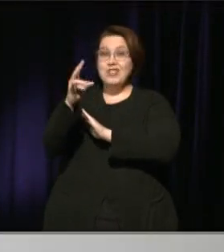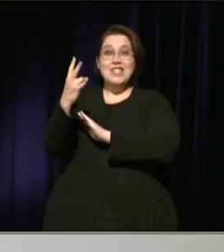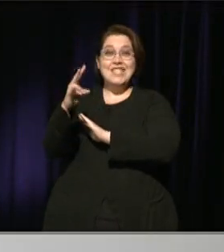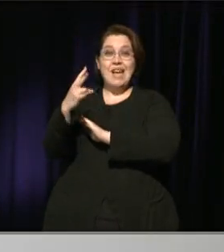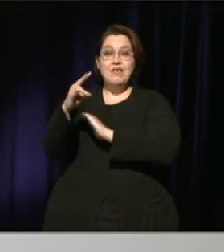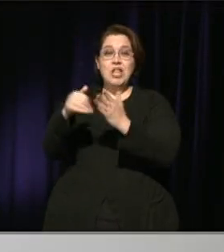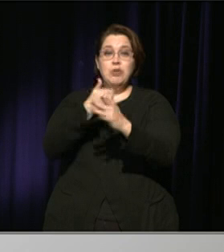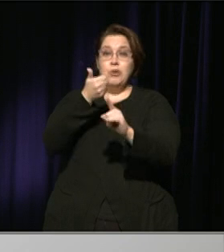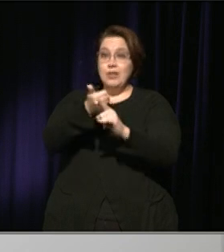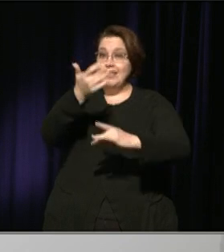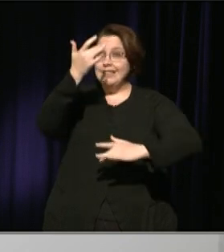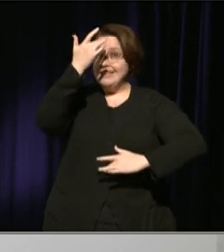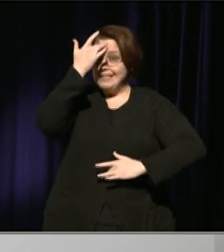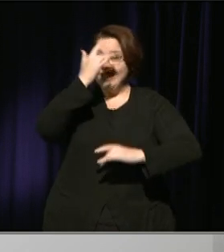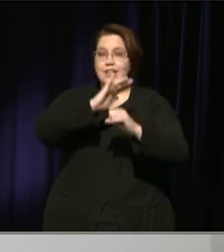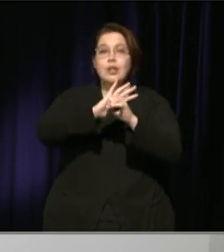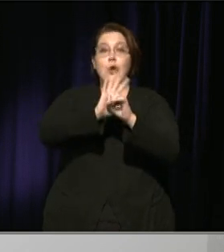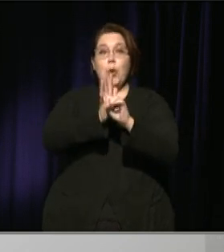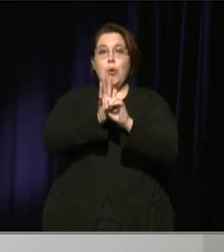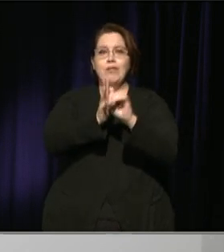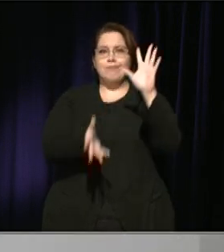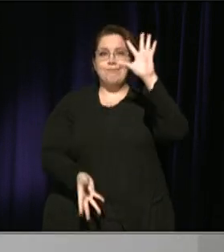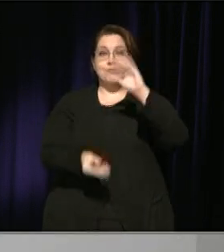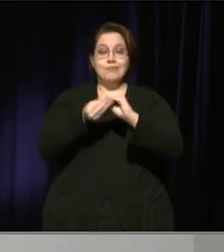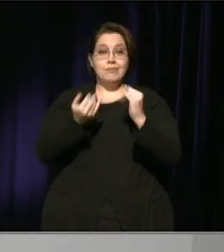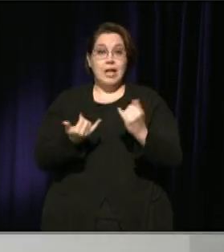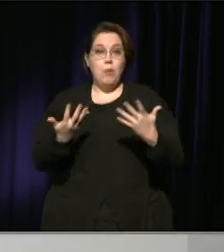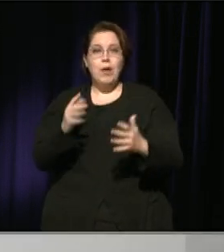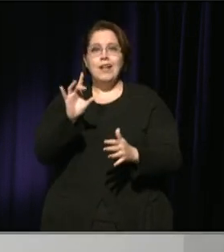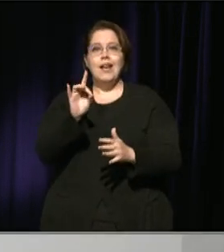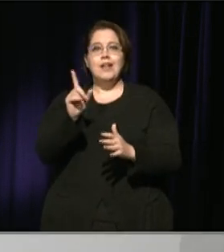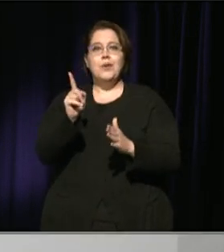1,117 new cases of COVID-19, bringing our total to